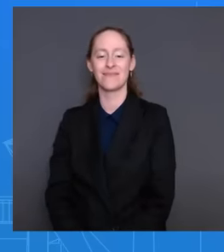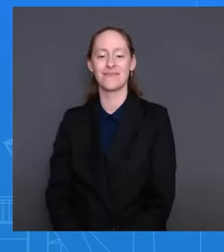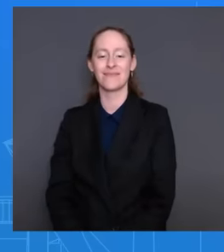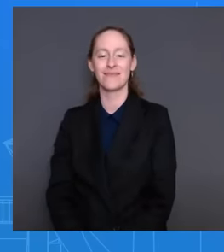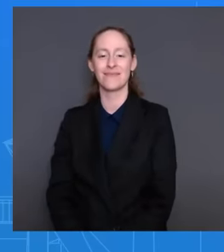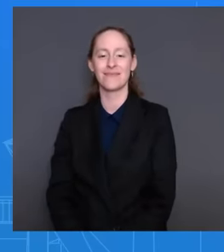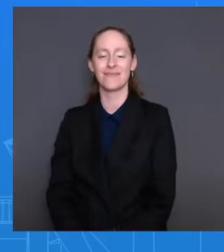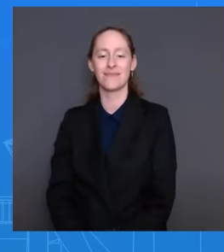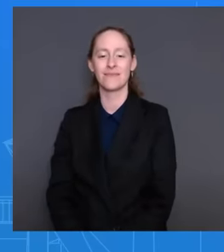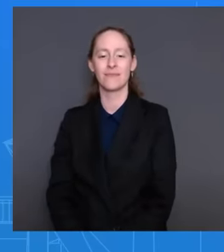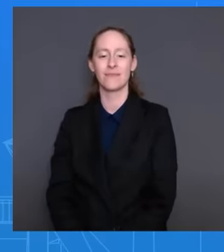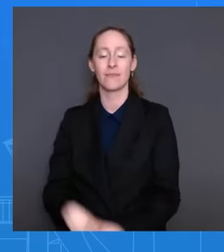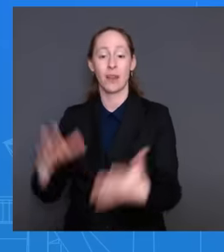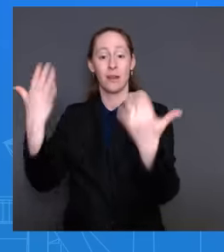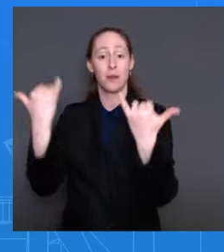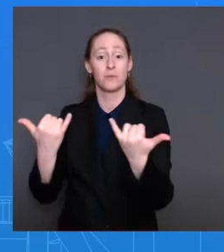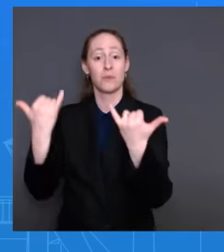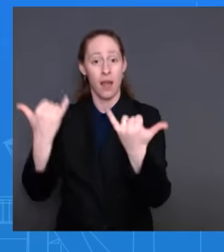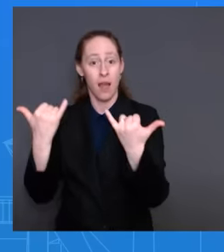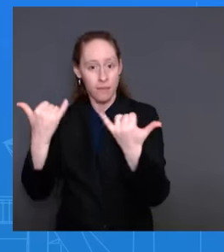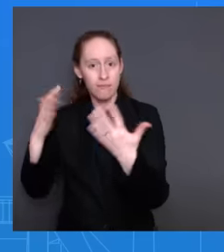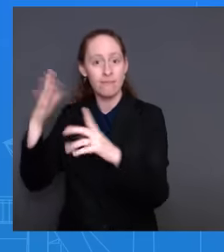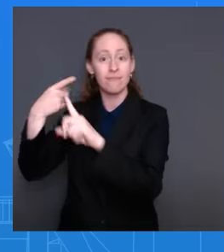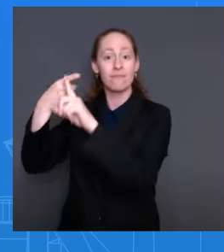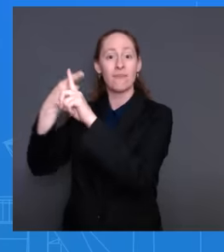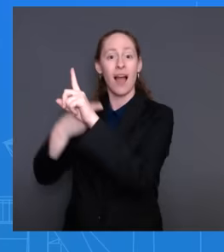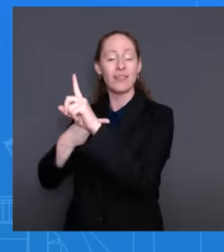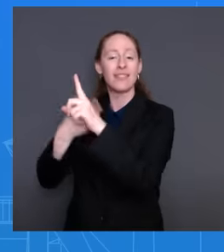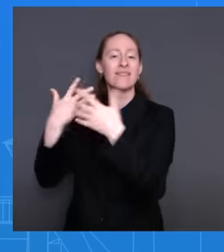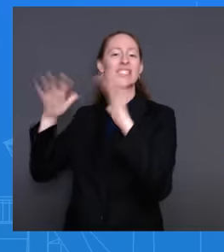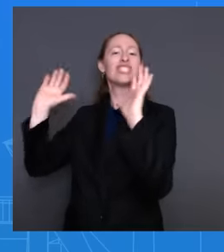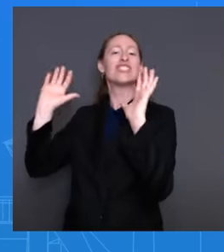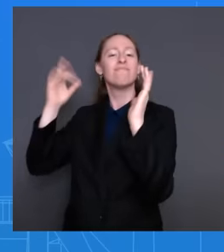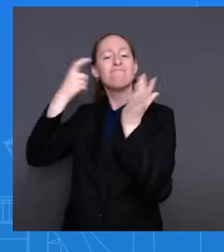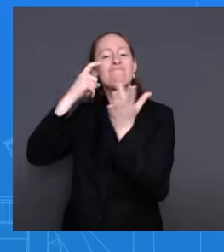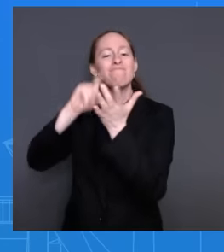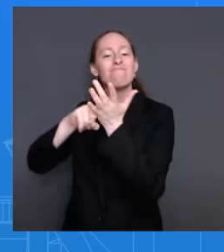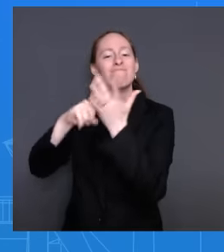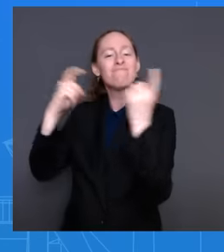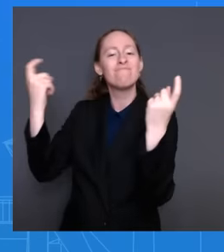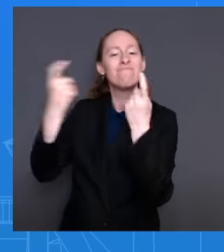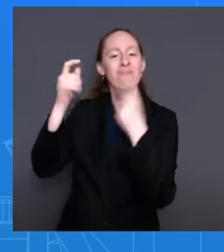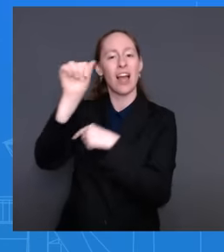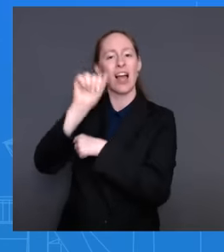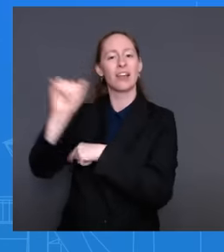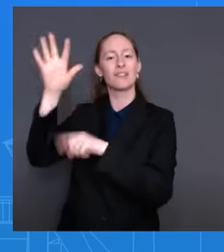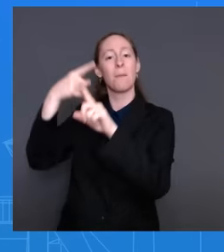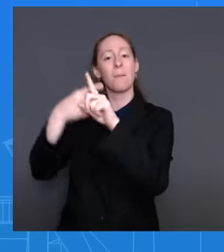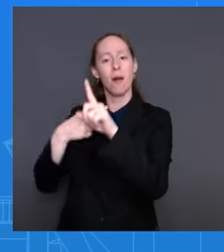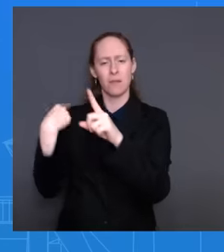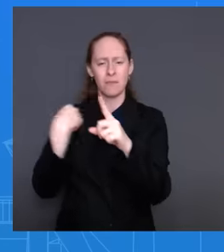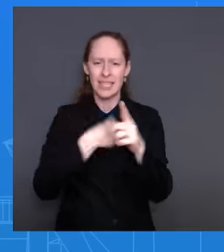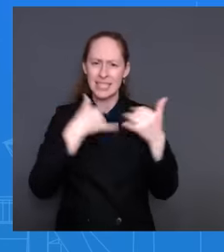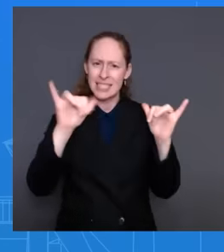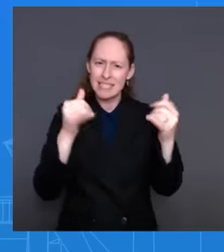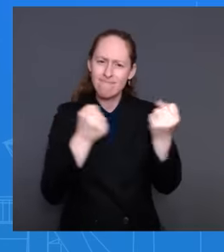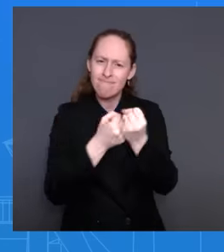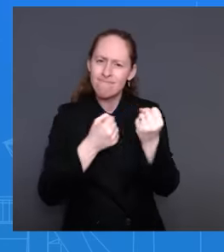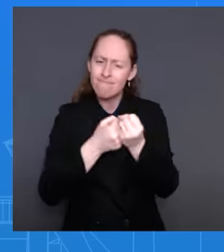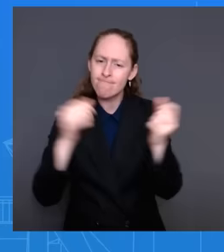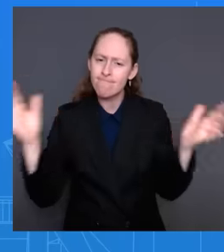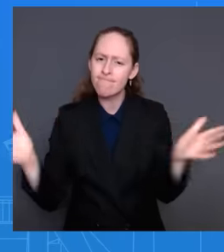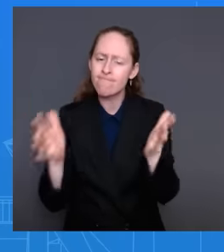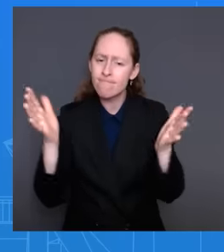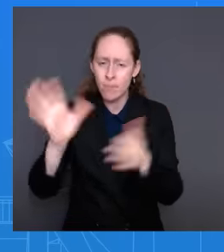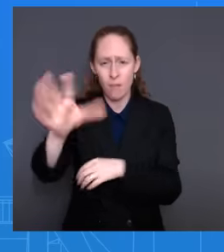with the AANHPI community and to celebrate. Jimmy said we were devastated by the recent surge of hate crimes, including Asian American hate